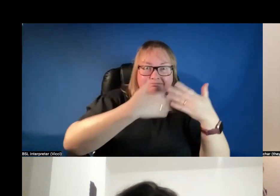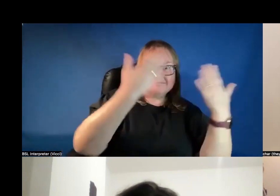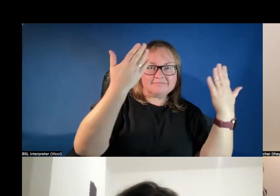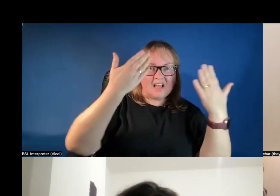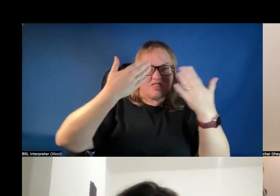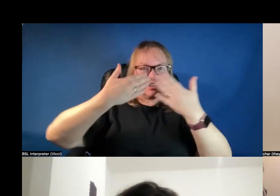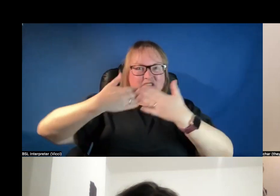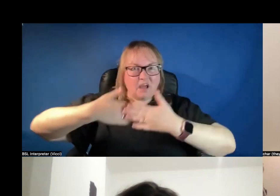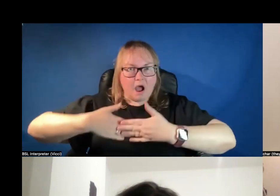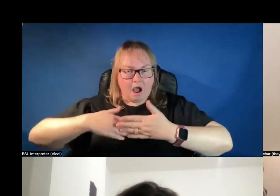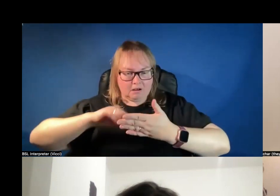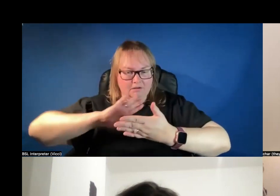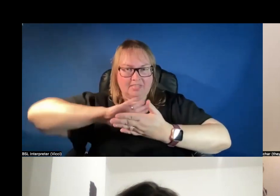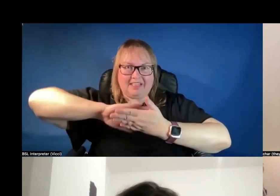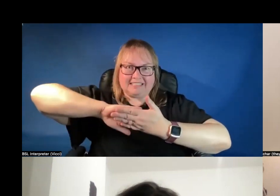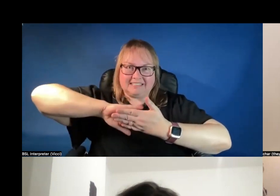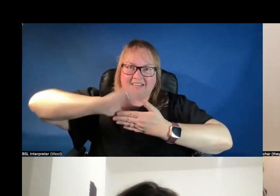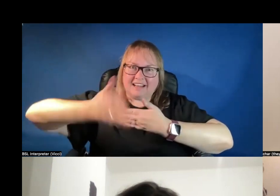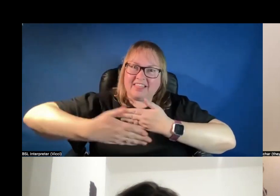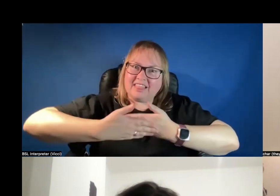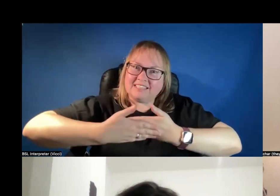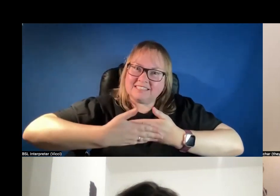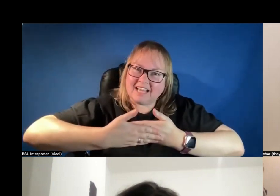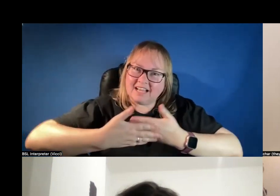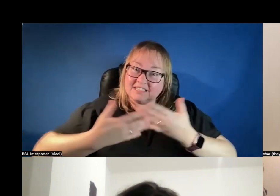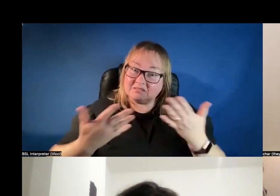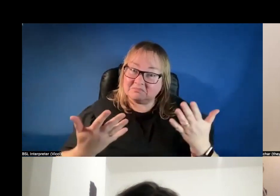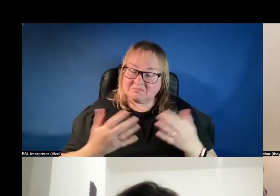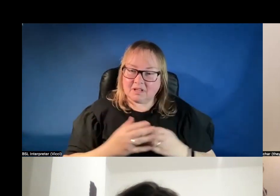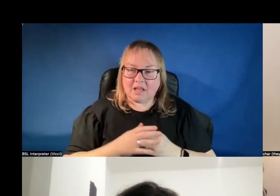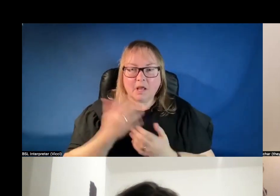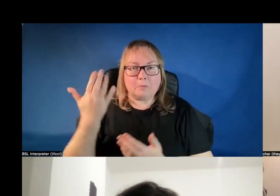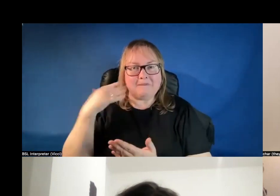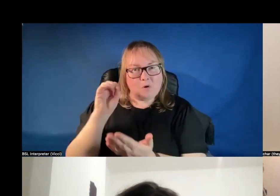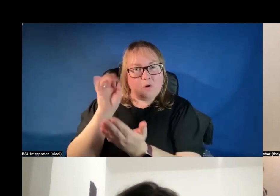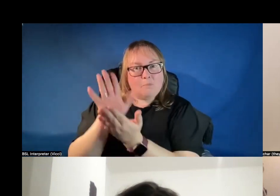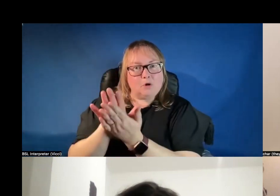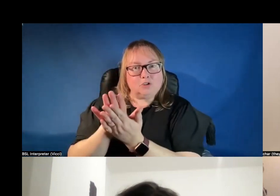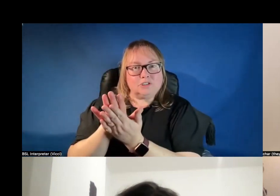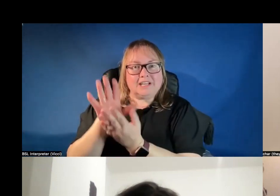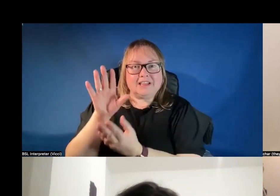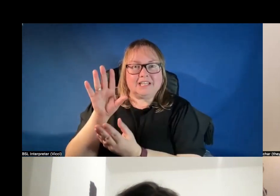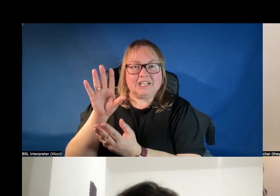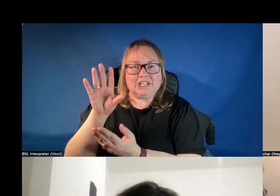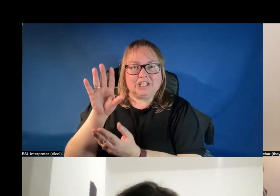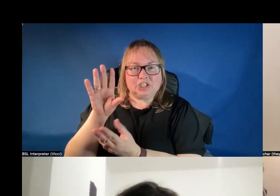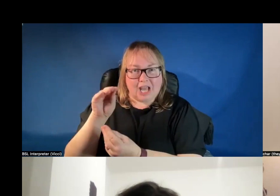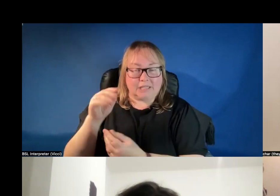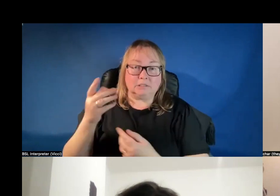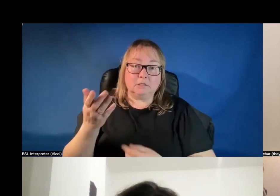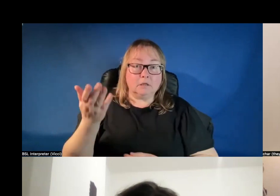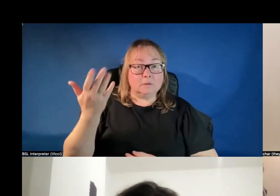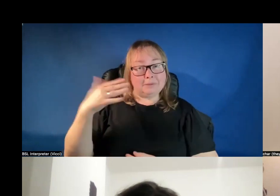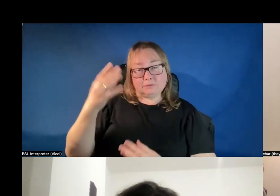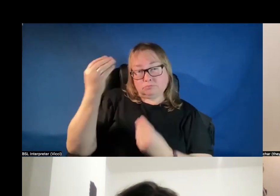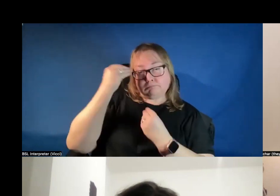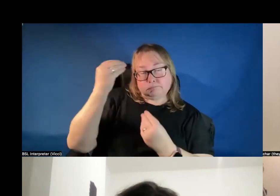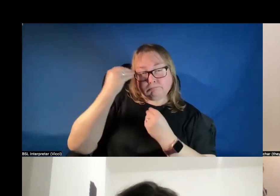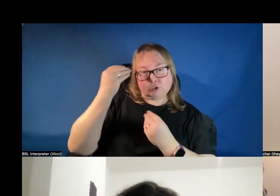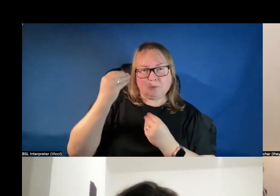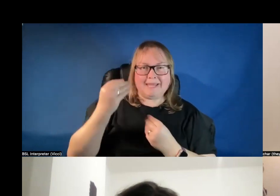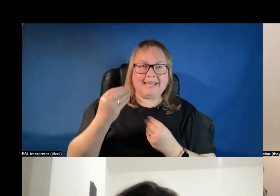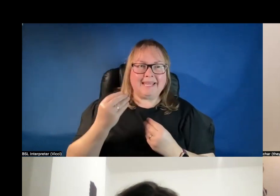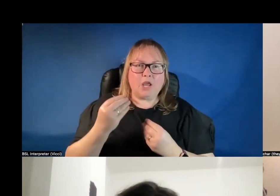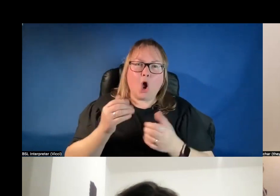Because I put this in the chat earlier, I trained to be a complementary therapist, or well, really alternative,